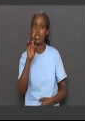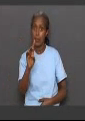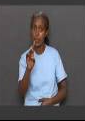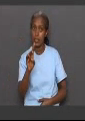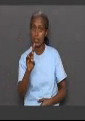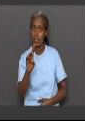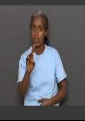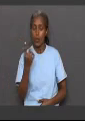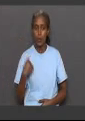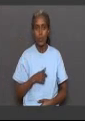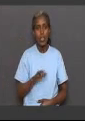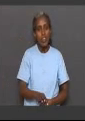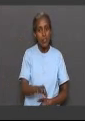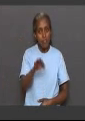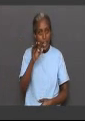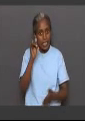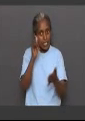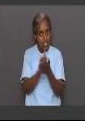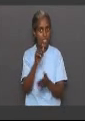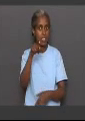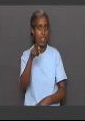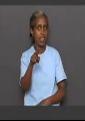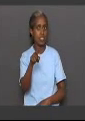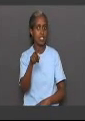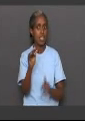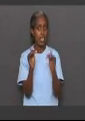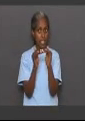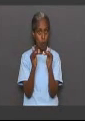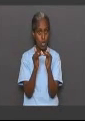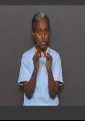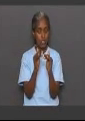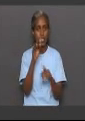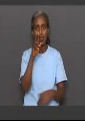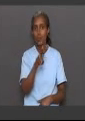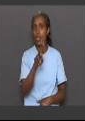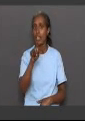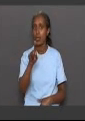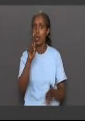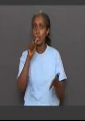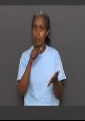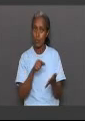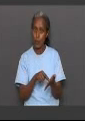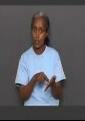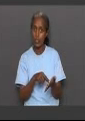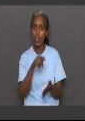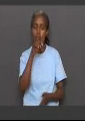0.7, we find that x equals